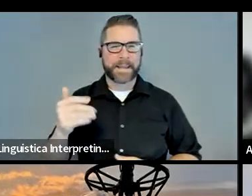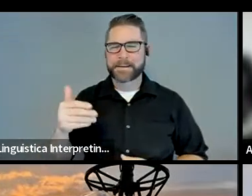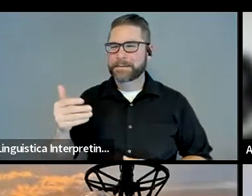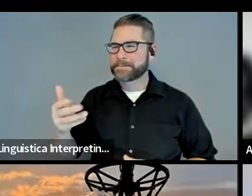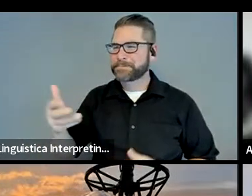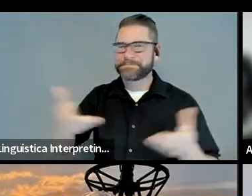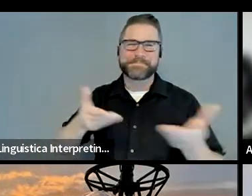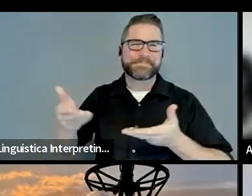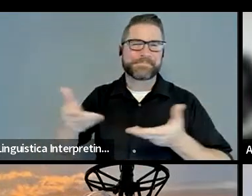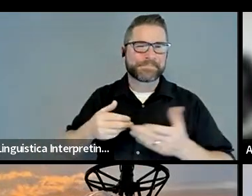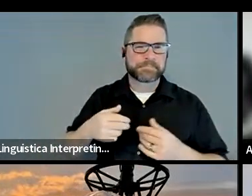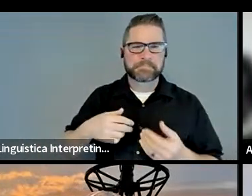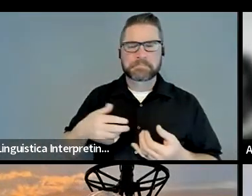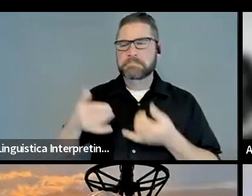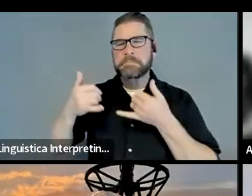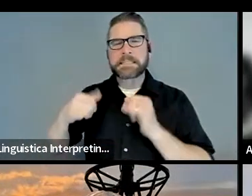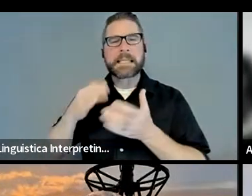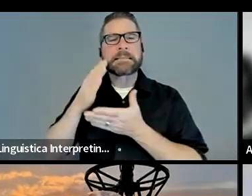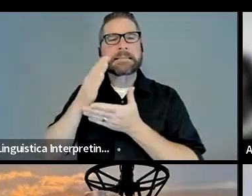back momentarily.